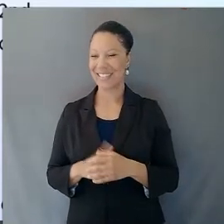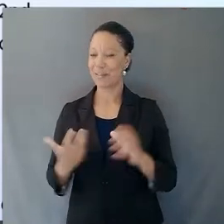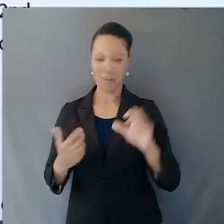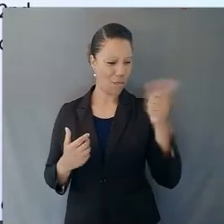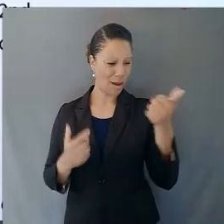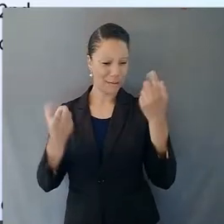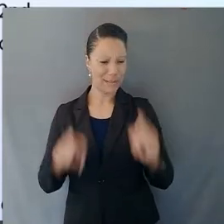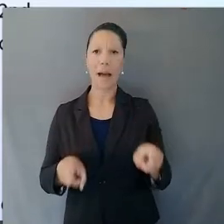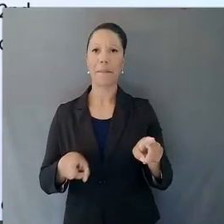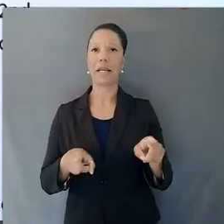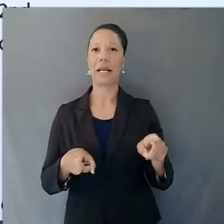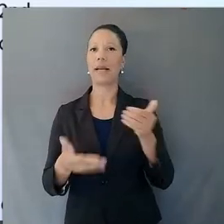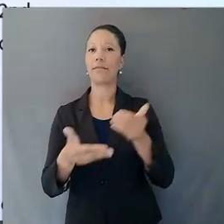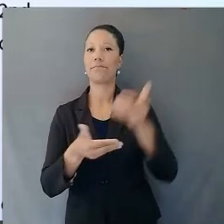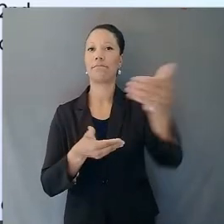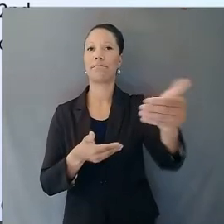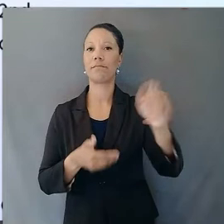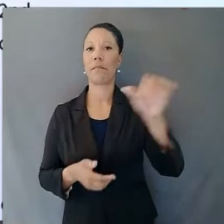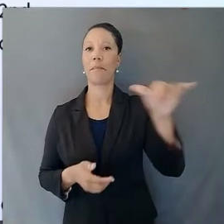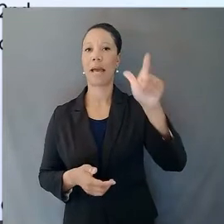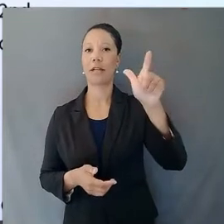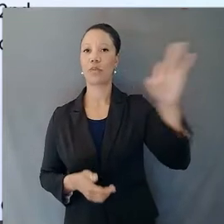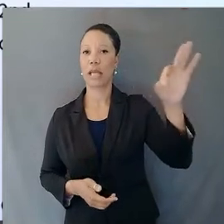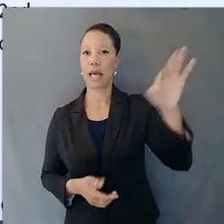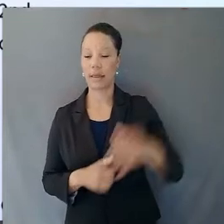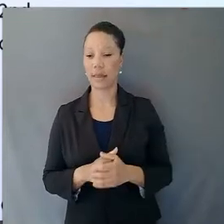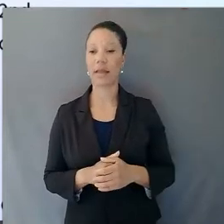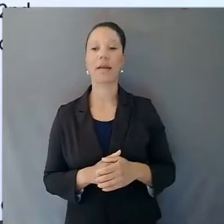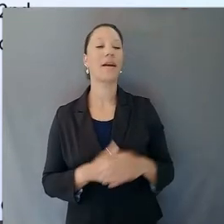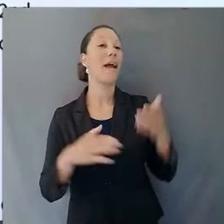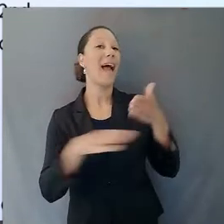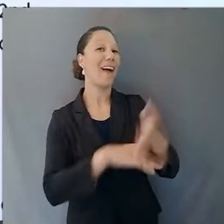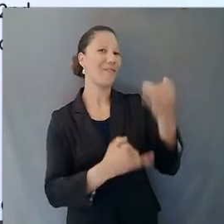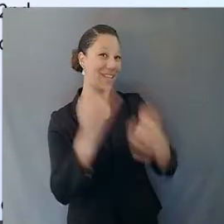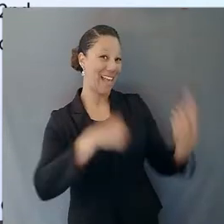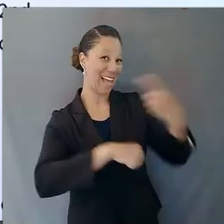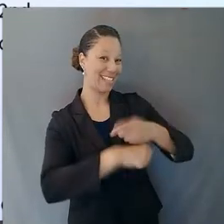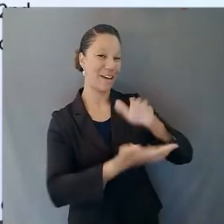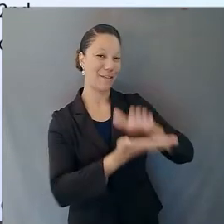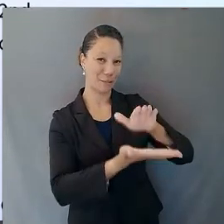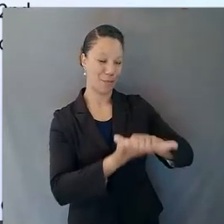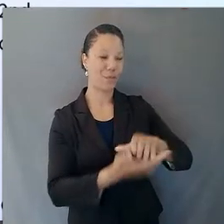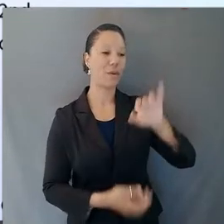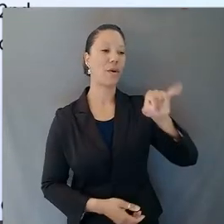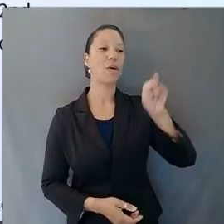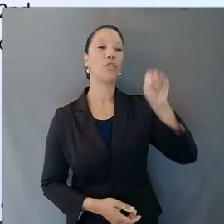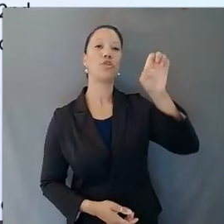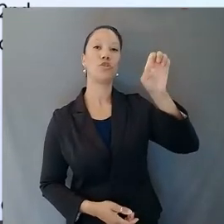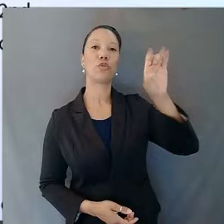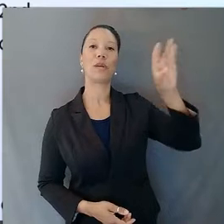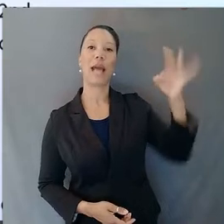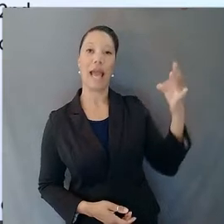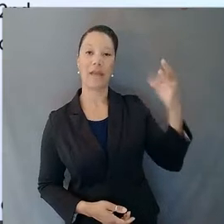happening after that? So after the last day of school, we have June 8th will be the start of